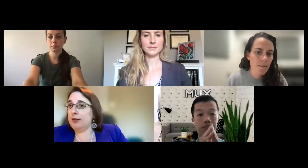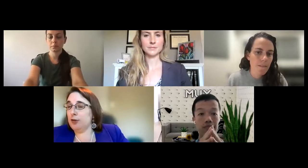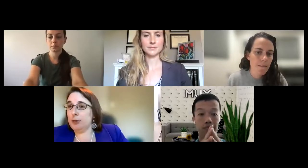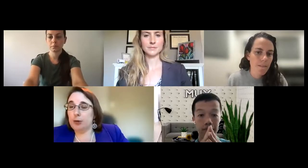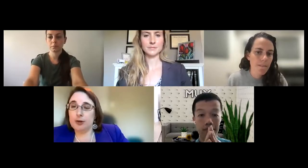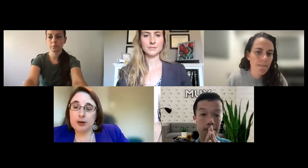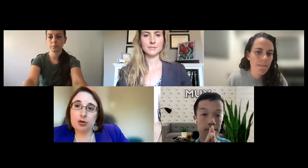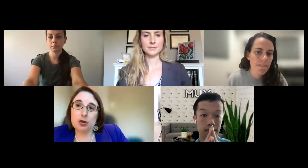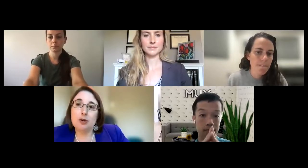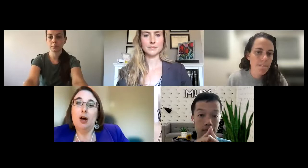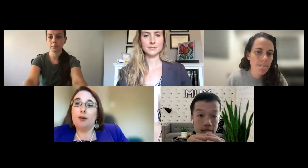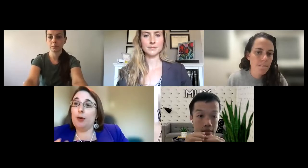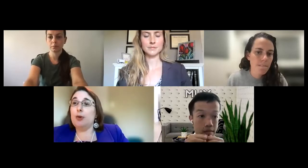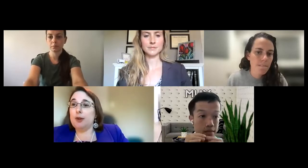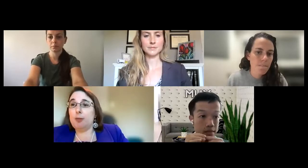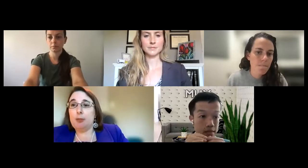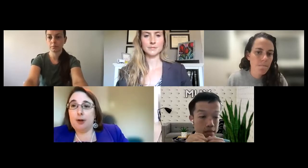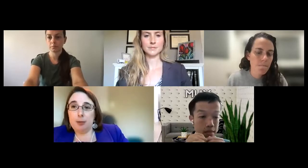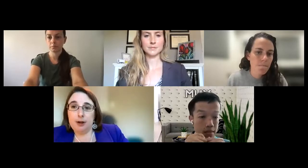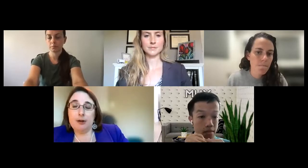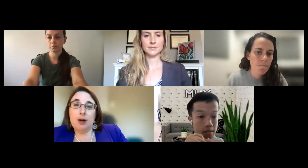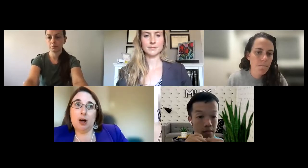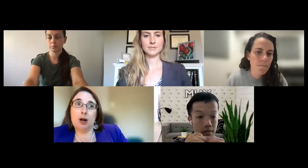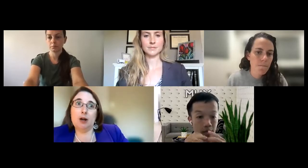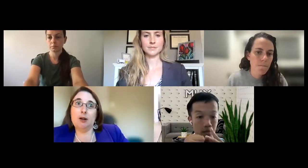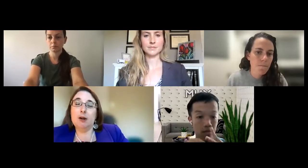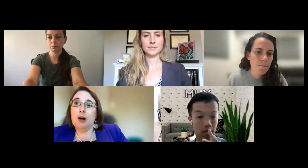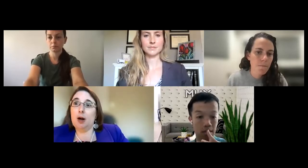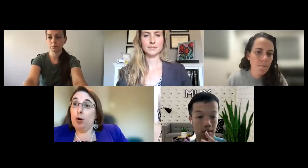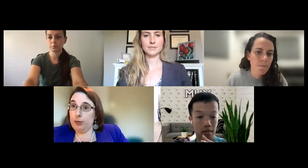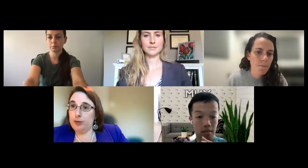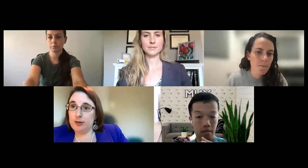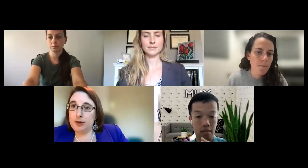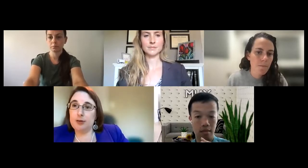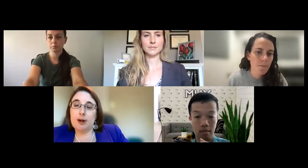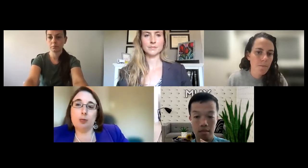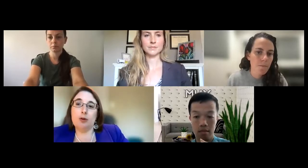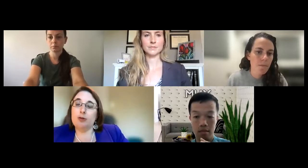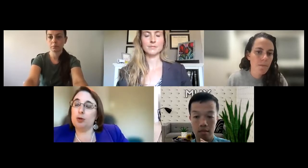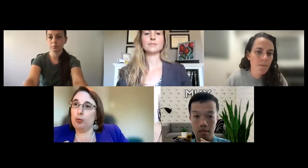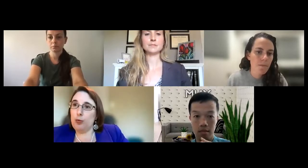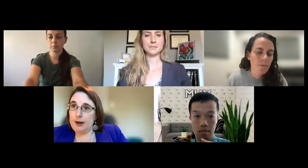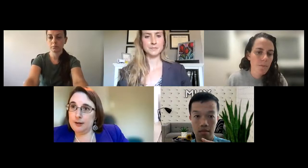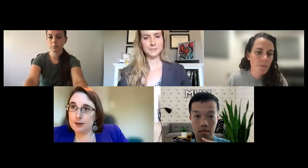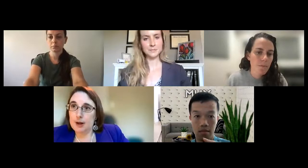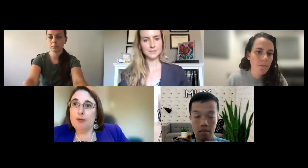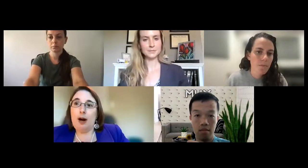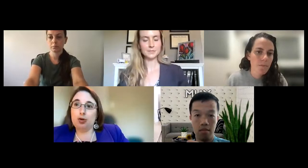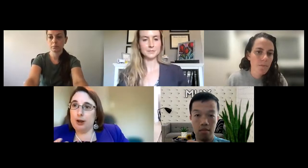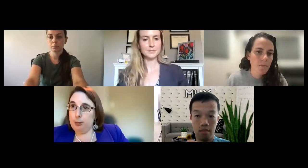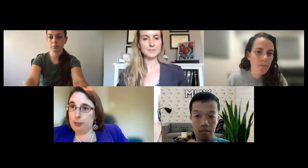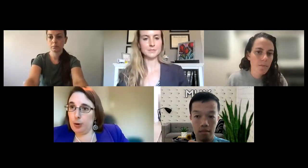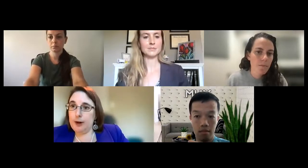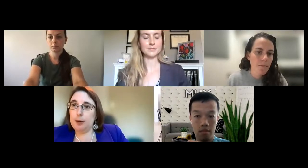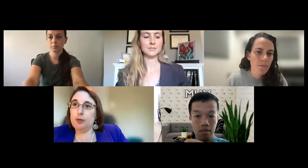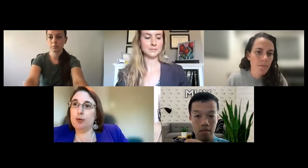ask disability organizations, the focus have been primarily on homelessness as well as low rent, voucher